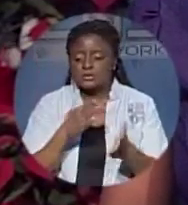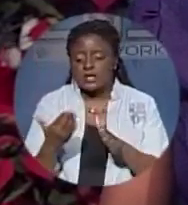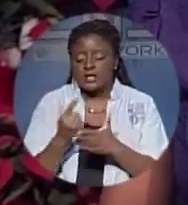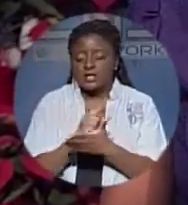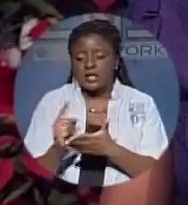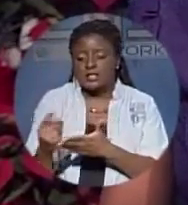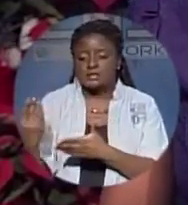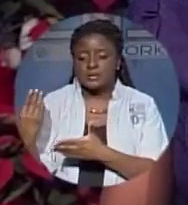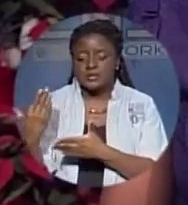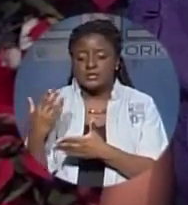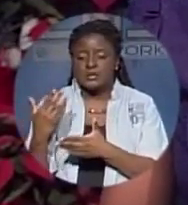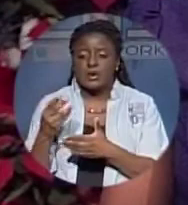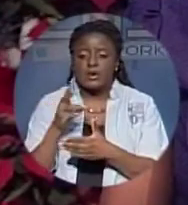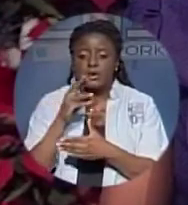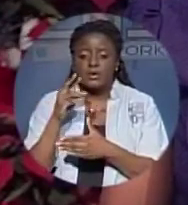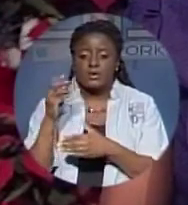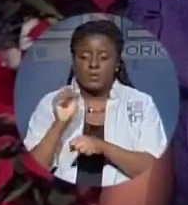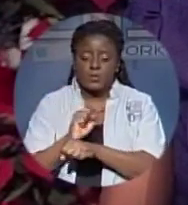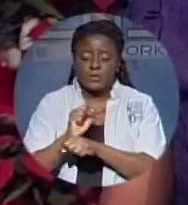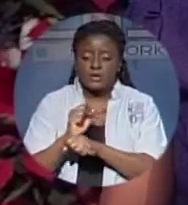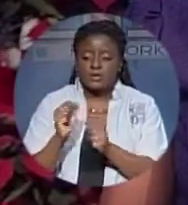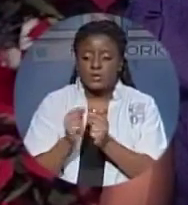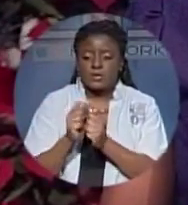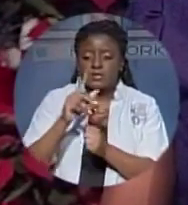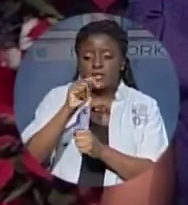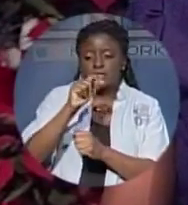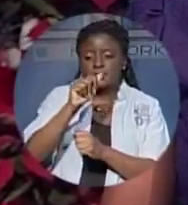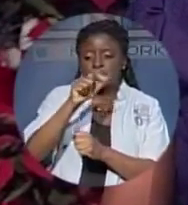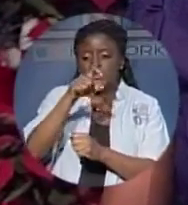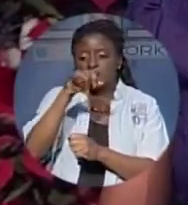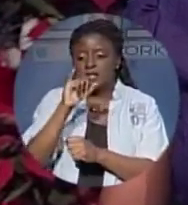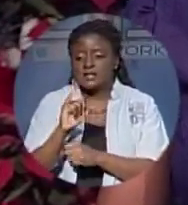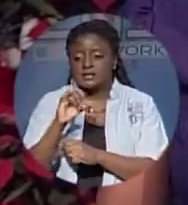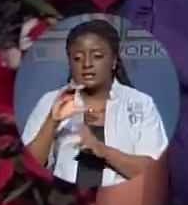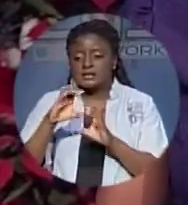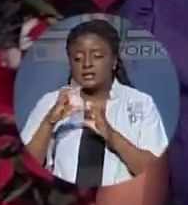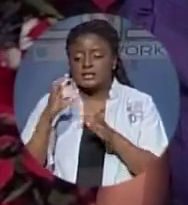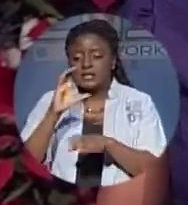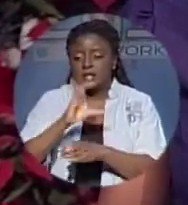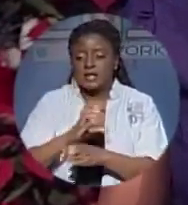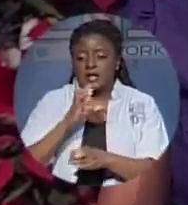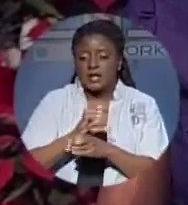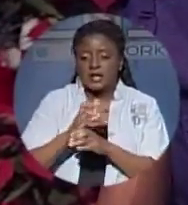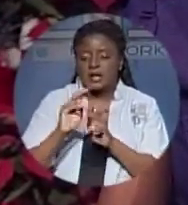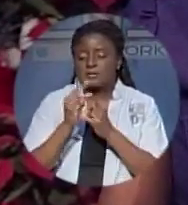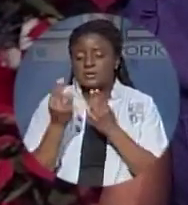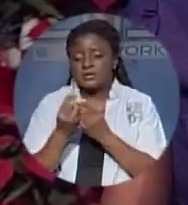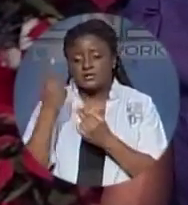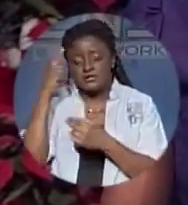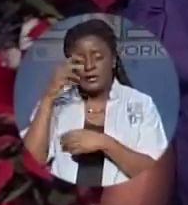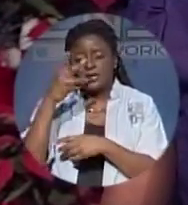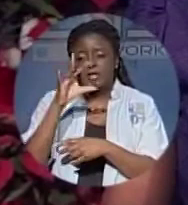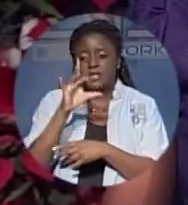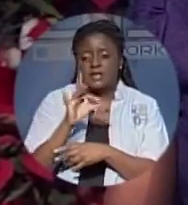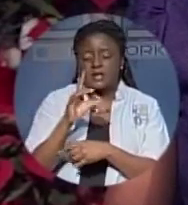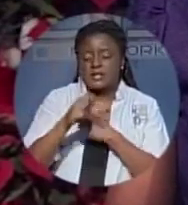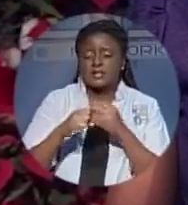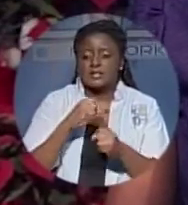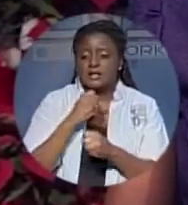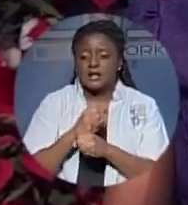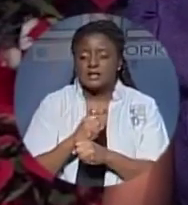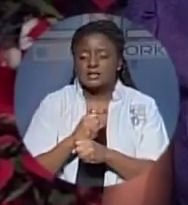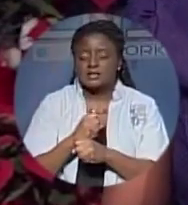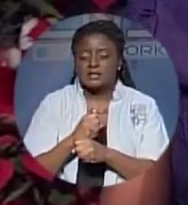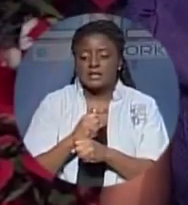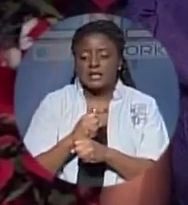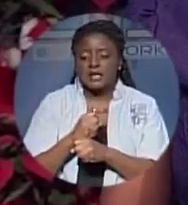Bahamas Taxicab Union for 8 years and then President for 10 years. He was instrumental in bargaining with hotels for better treatment for